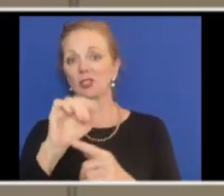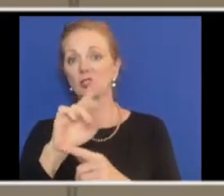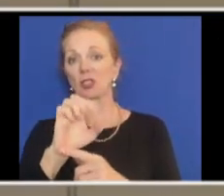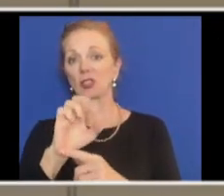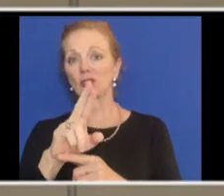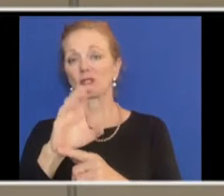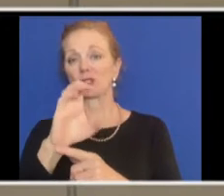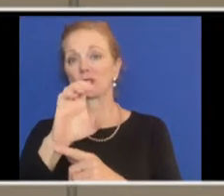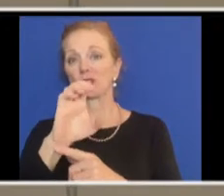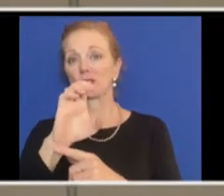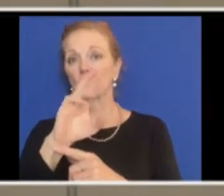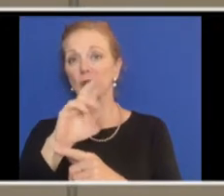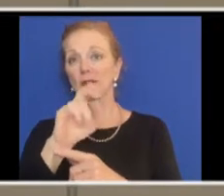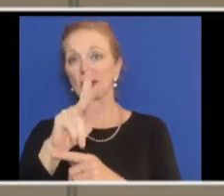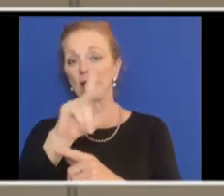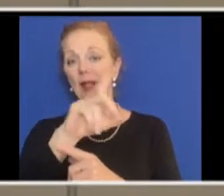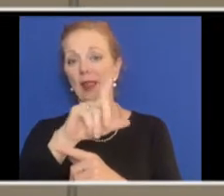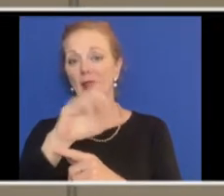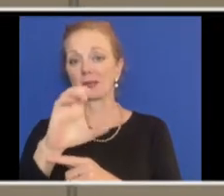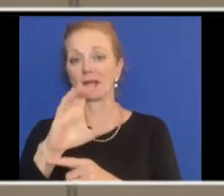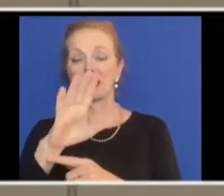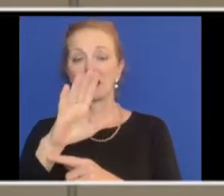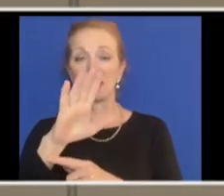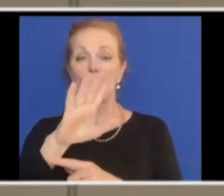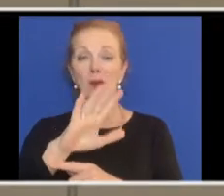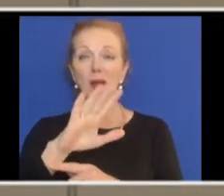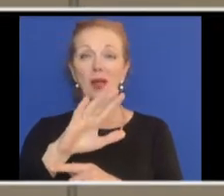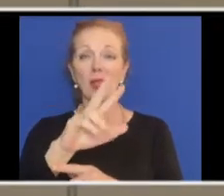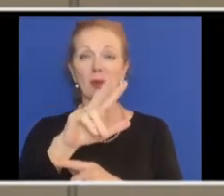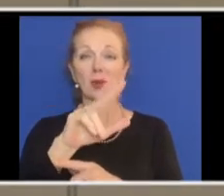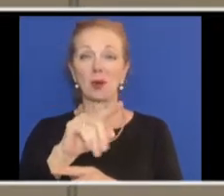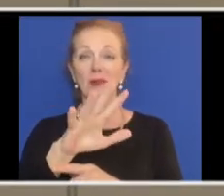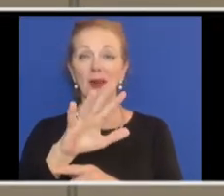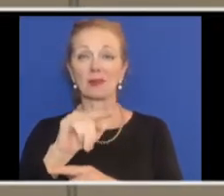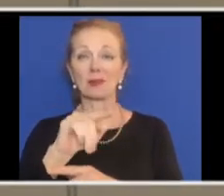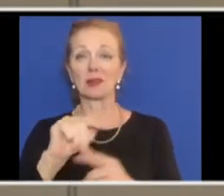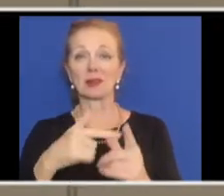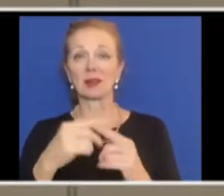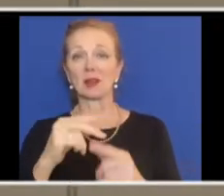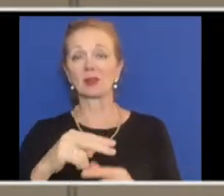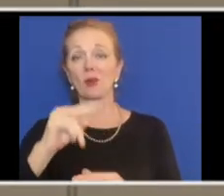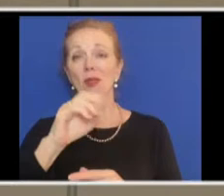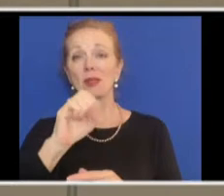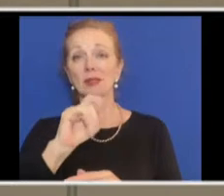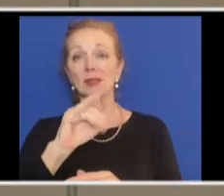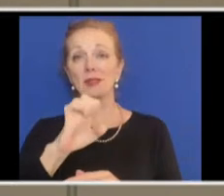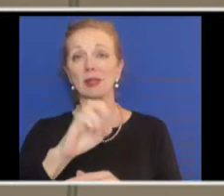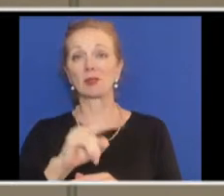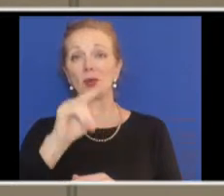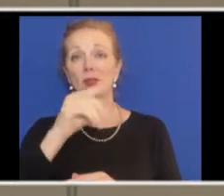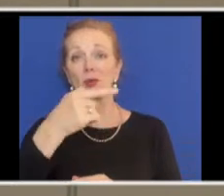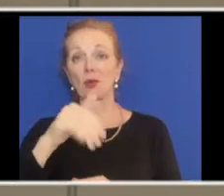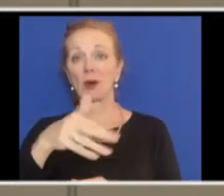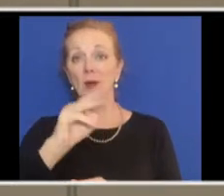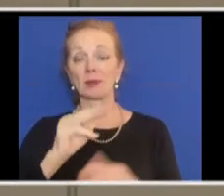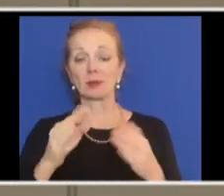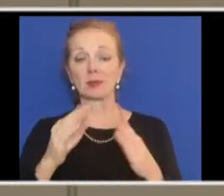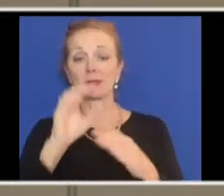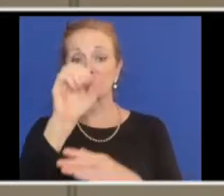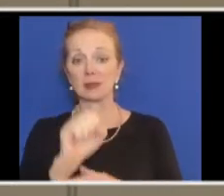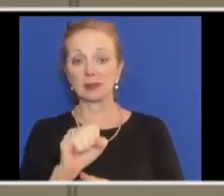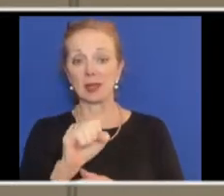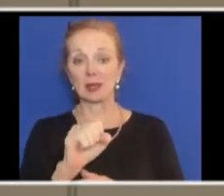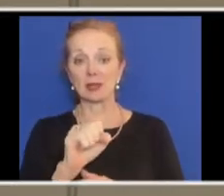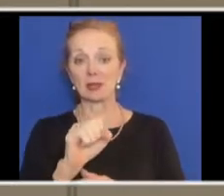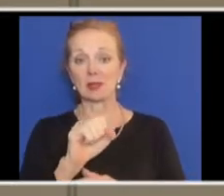LLC approximately 3.59 Acres Bound by the north side of North Graham Street the south side of North